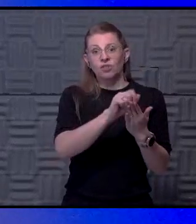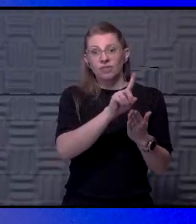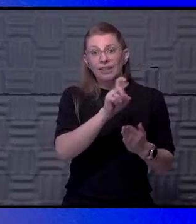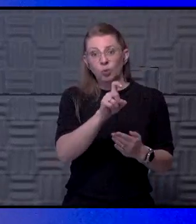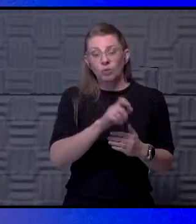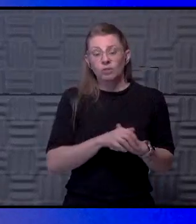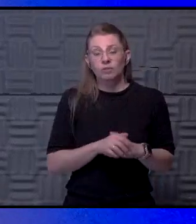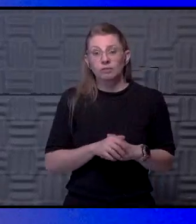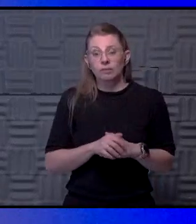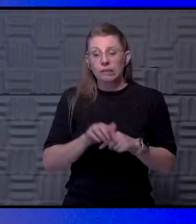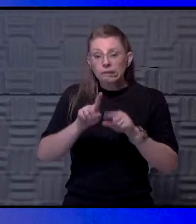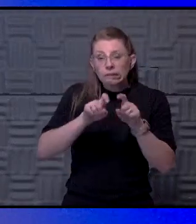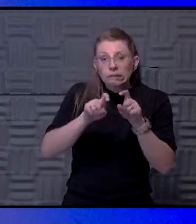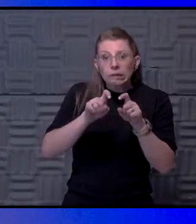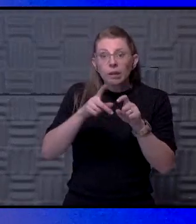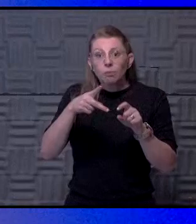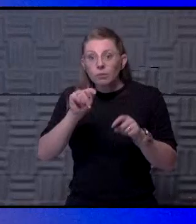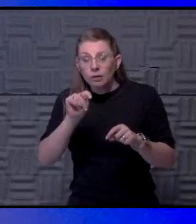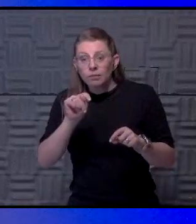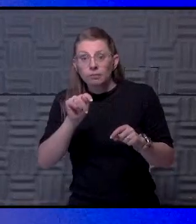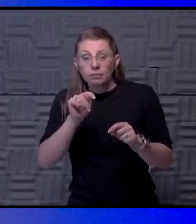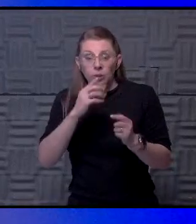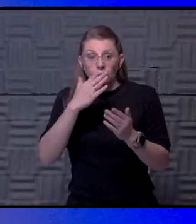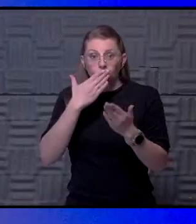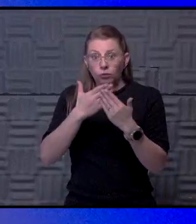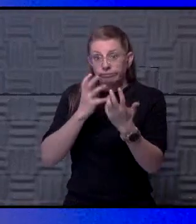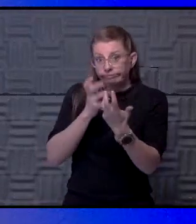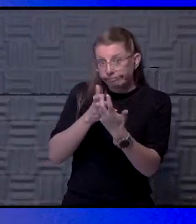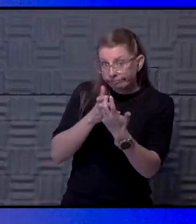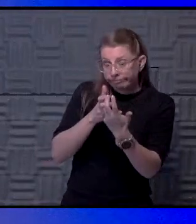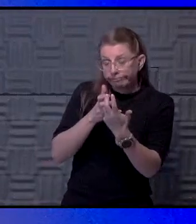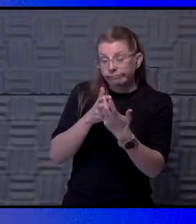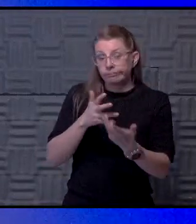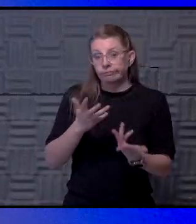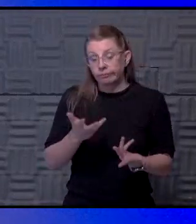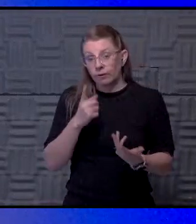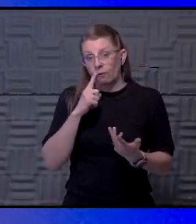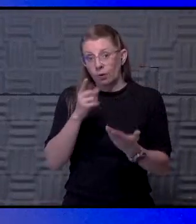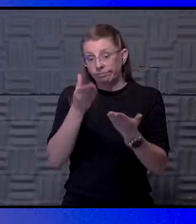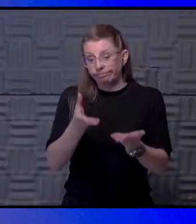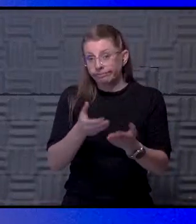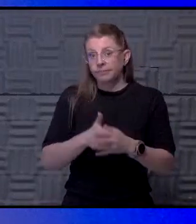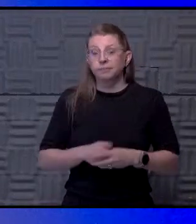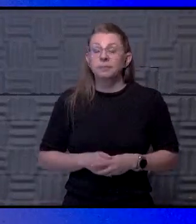to inquire and see if maybe proton therapy might be a good option for you.